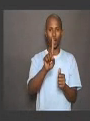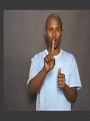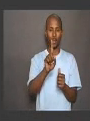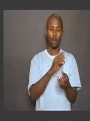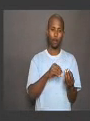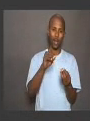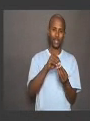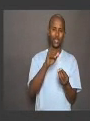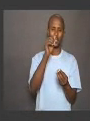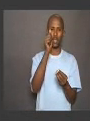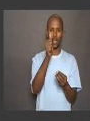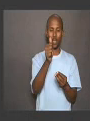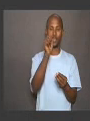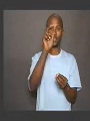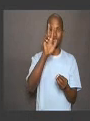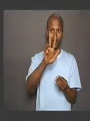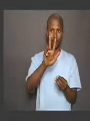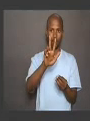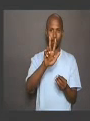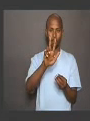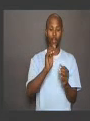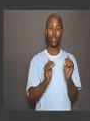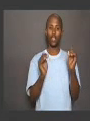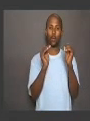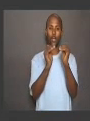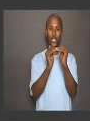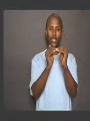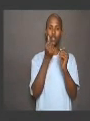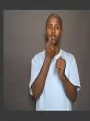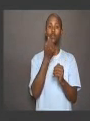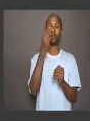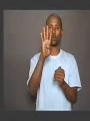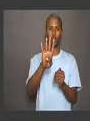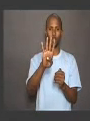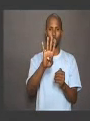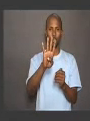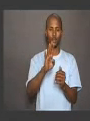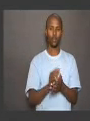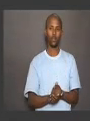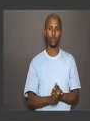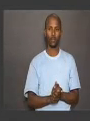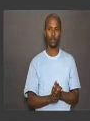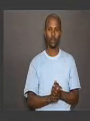A1 plus A3 equals 14